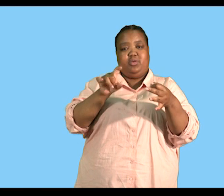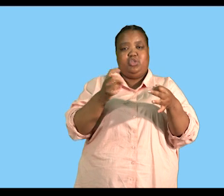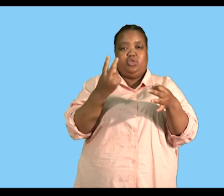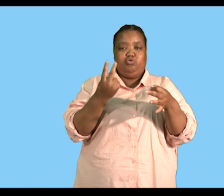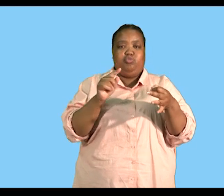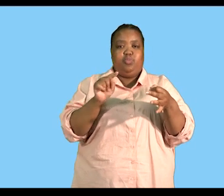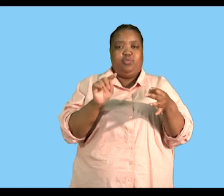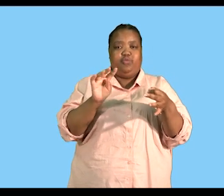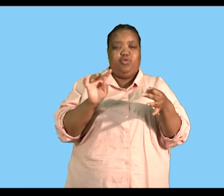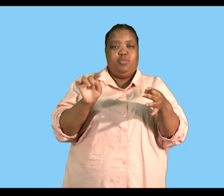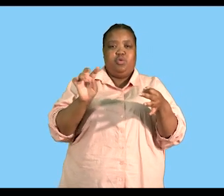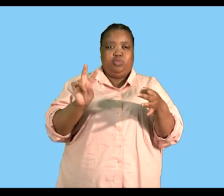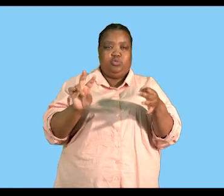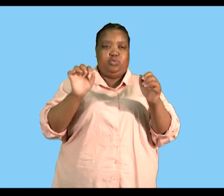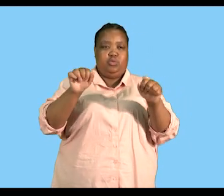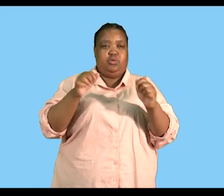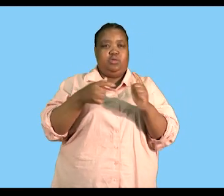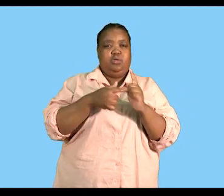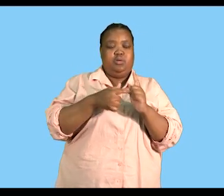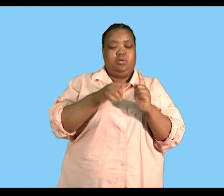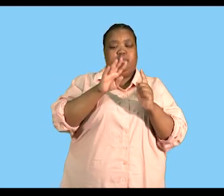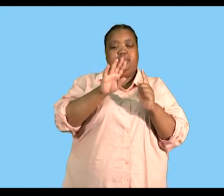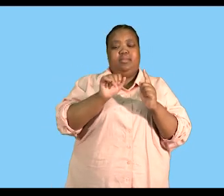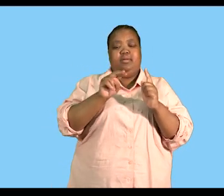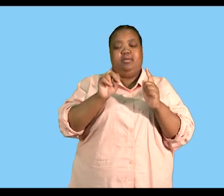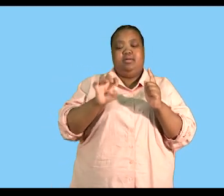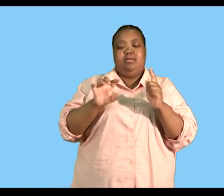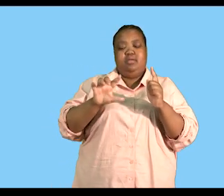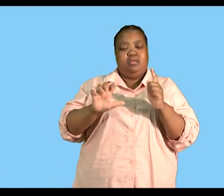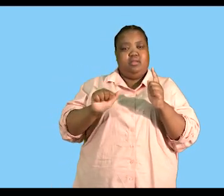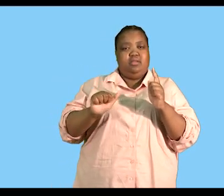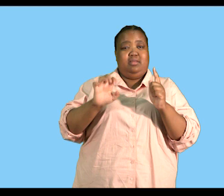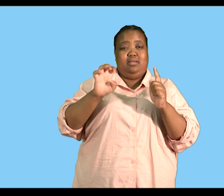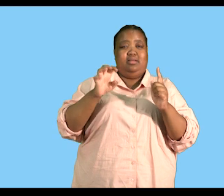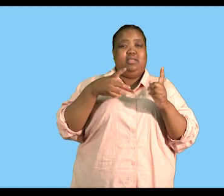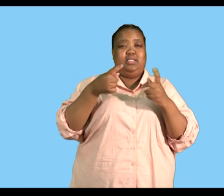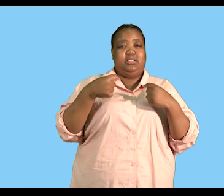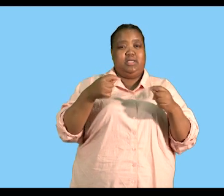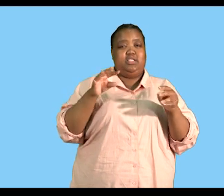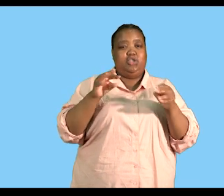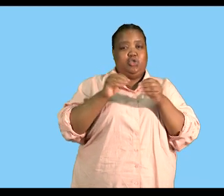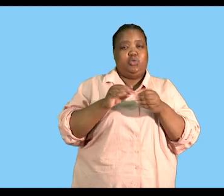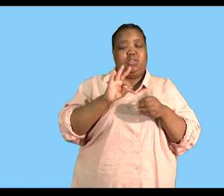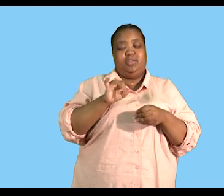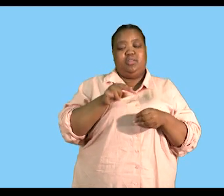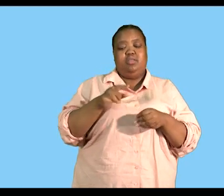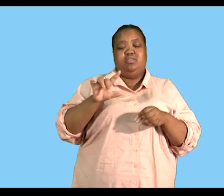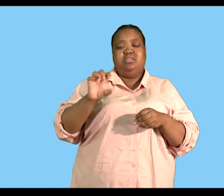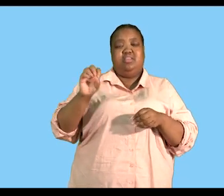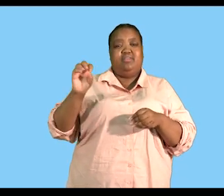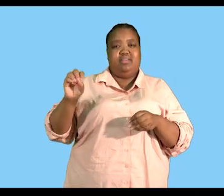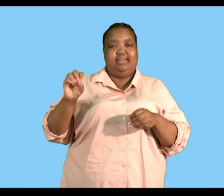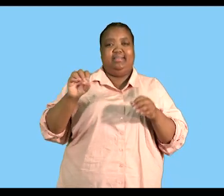question 2.4.2. Banele spends a total of 3,700 on